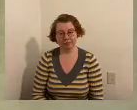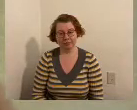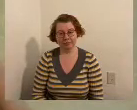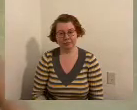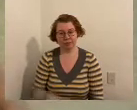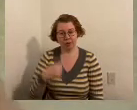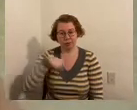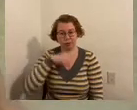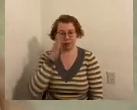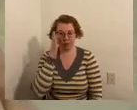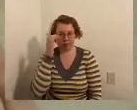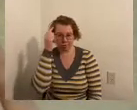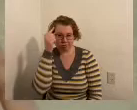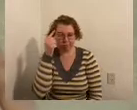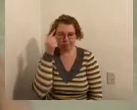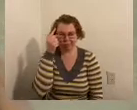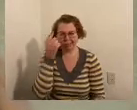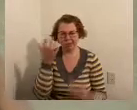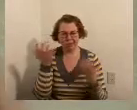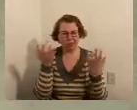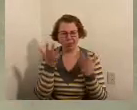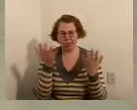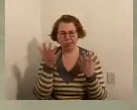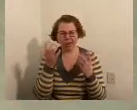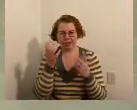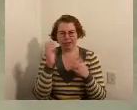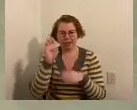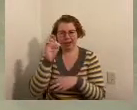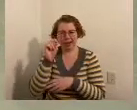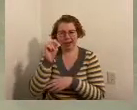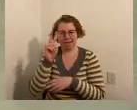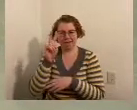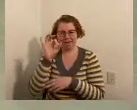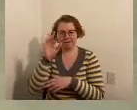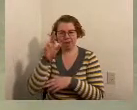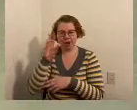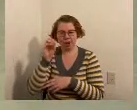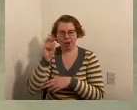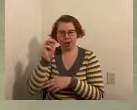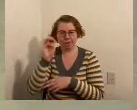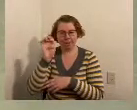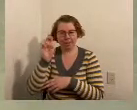We're going to think about what an environment is.